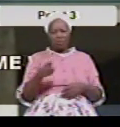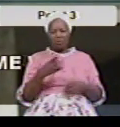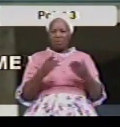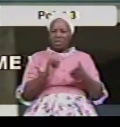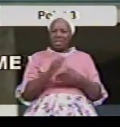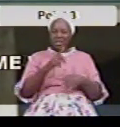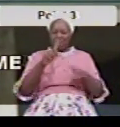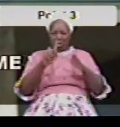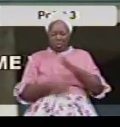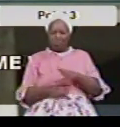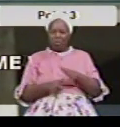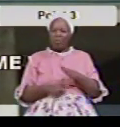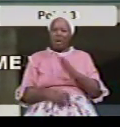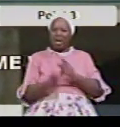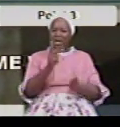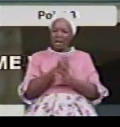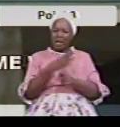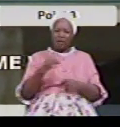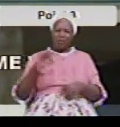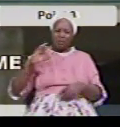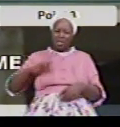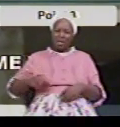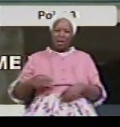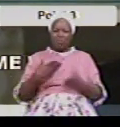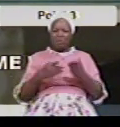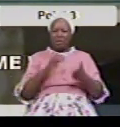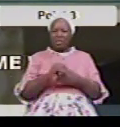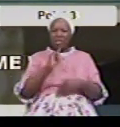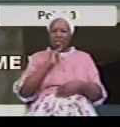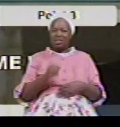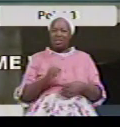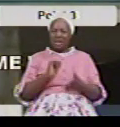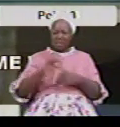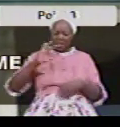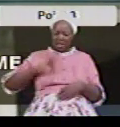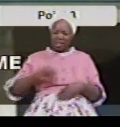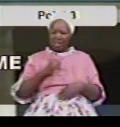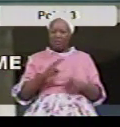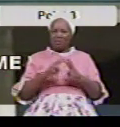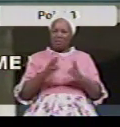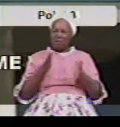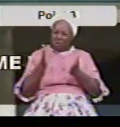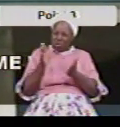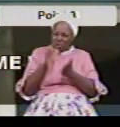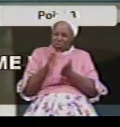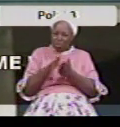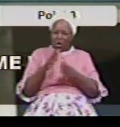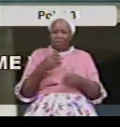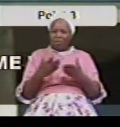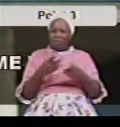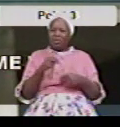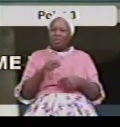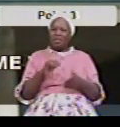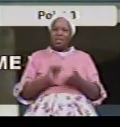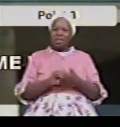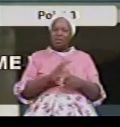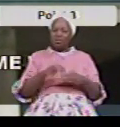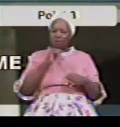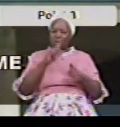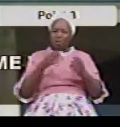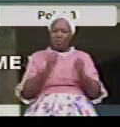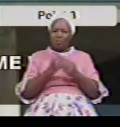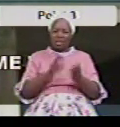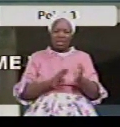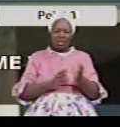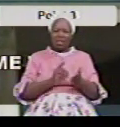gain. Maybe that's too small. Maybe in comparison with the divine will, that one is too